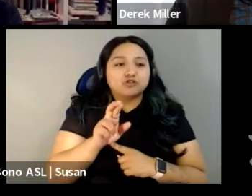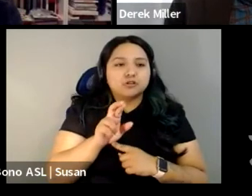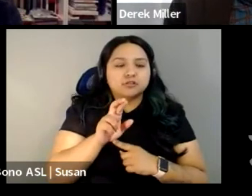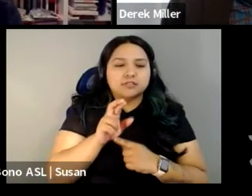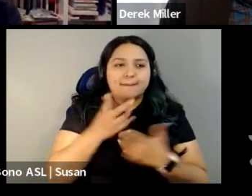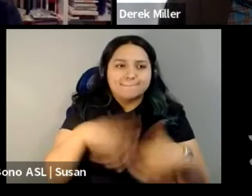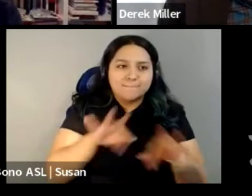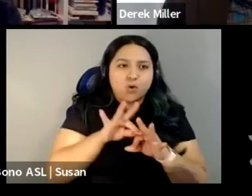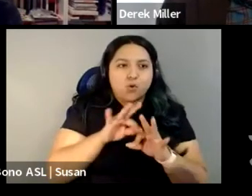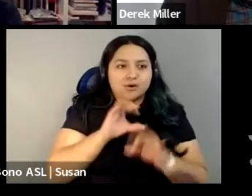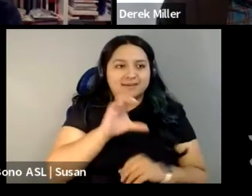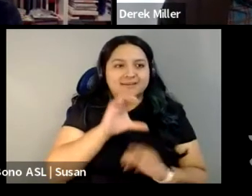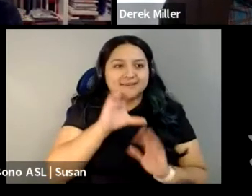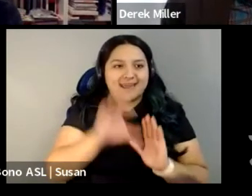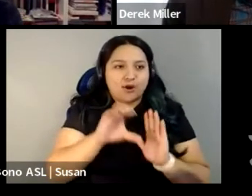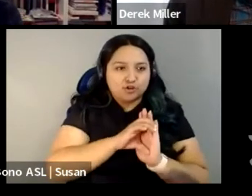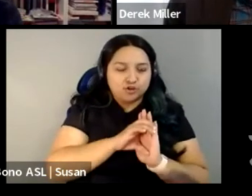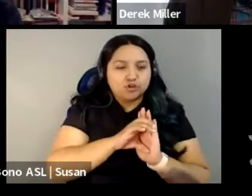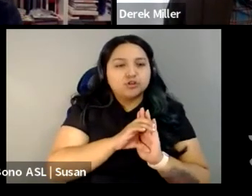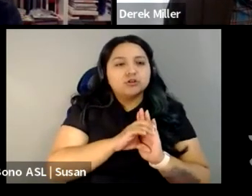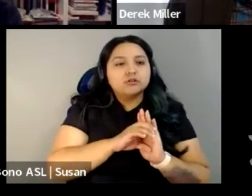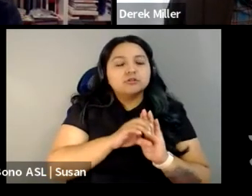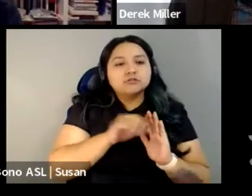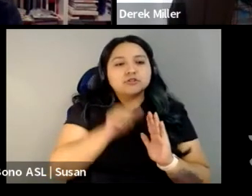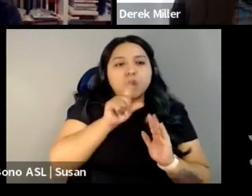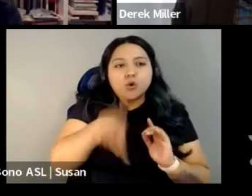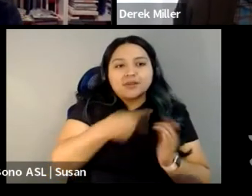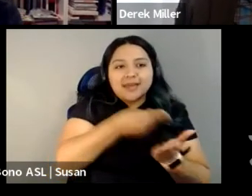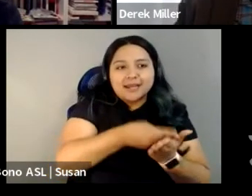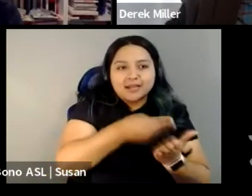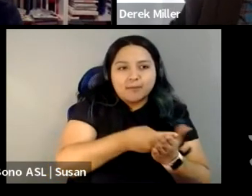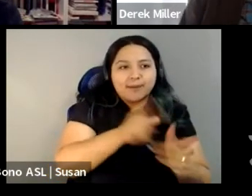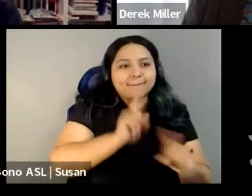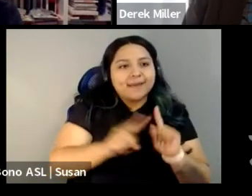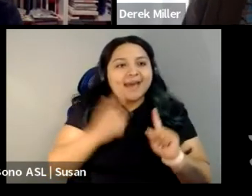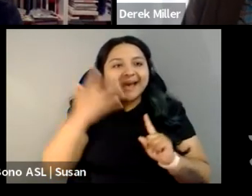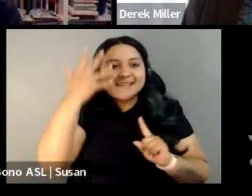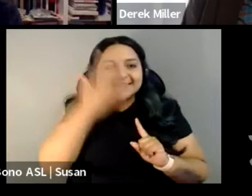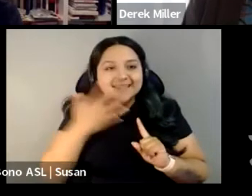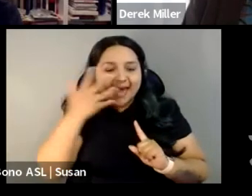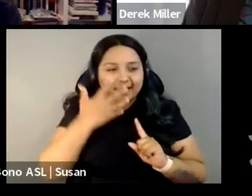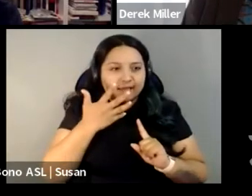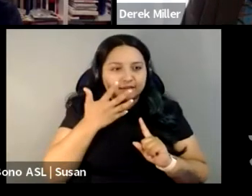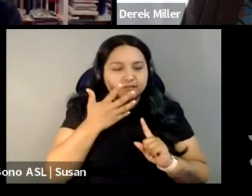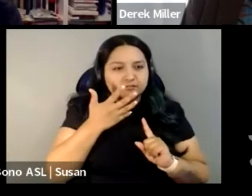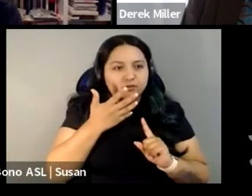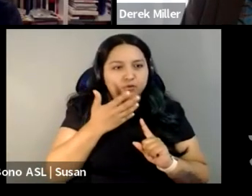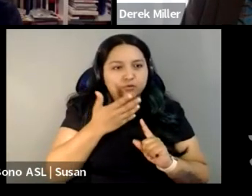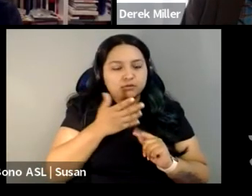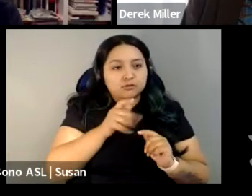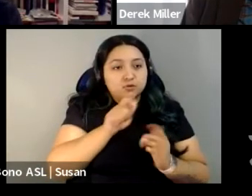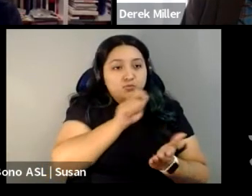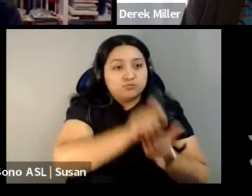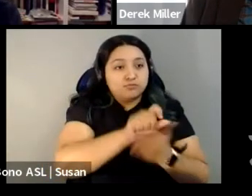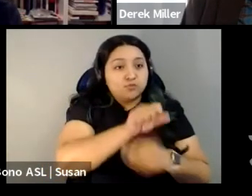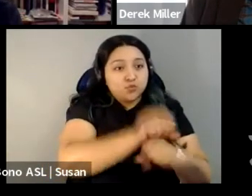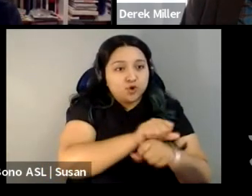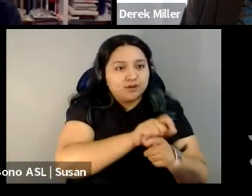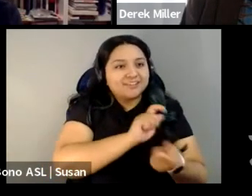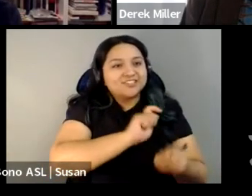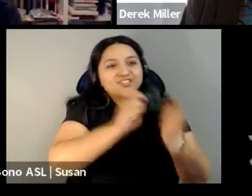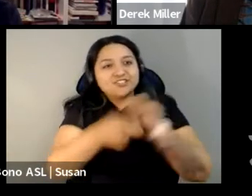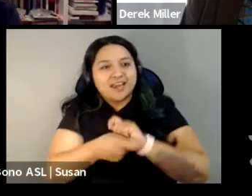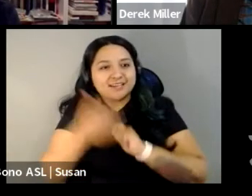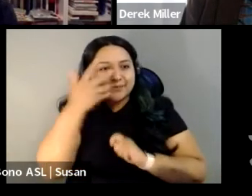beyond the economic to the aesthetic, the ability to reshape the work of the dramatist to shepherd it through the production process, end